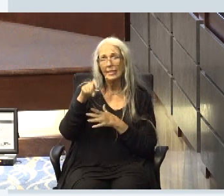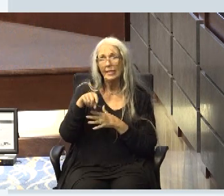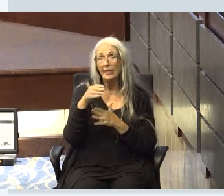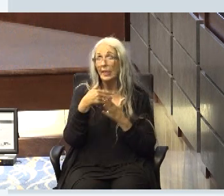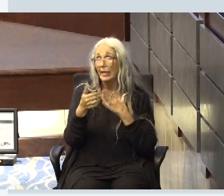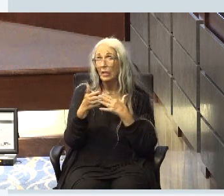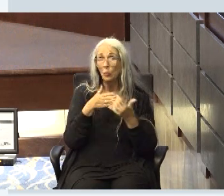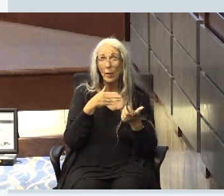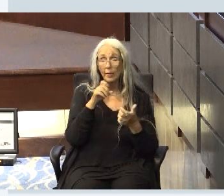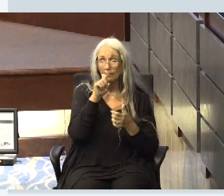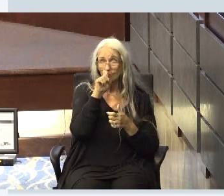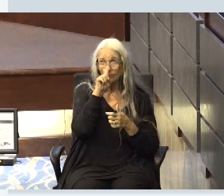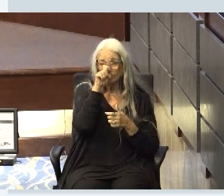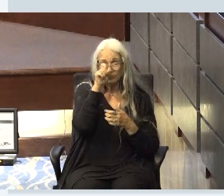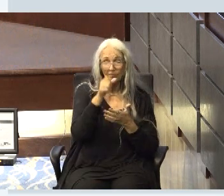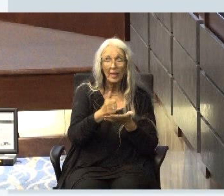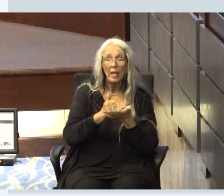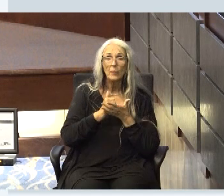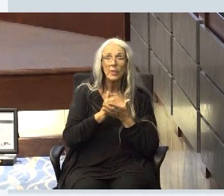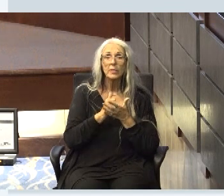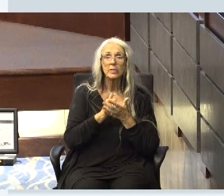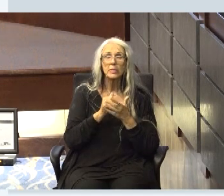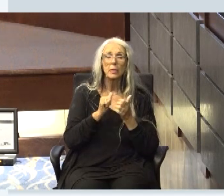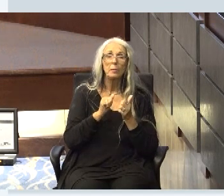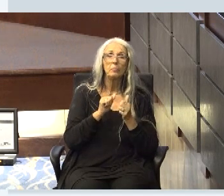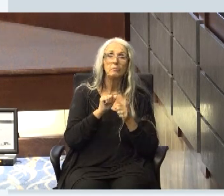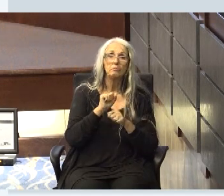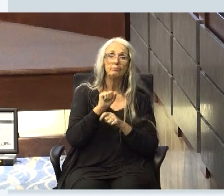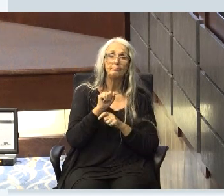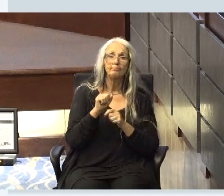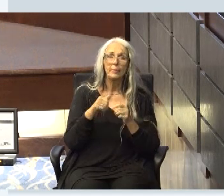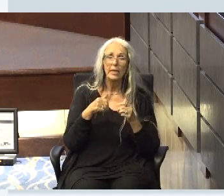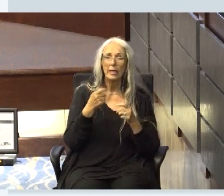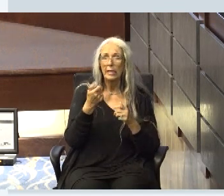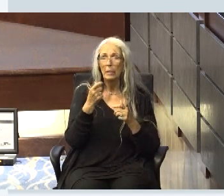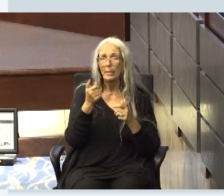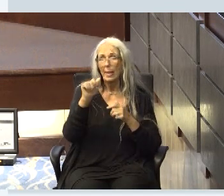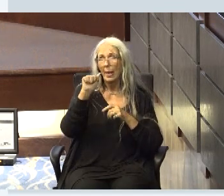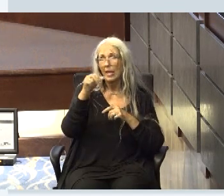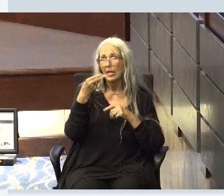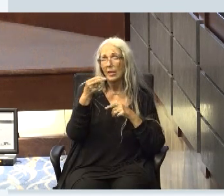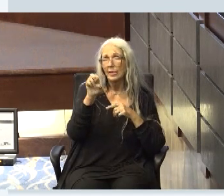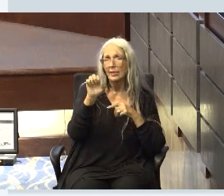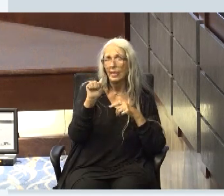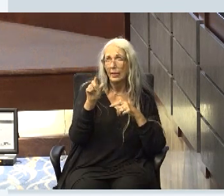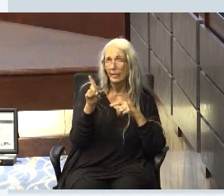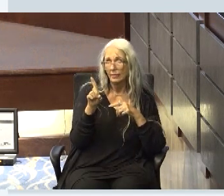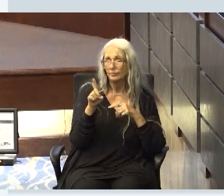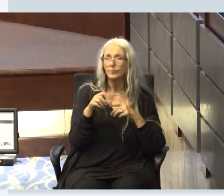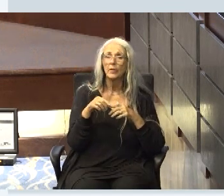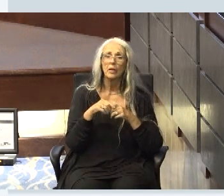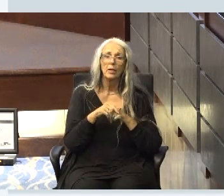what this does is it helps us get ahead of the ball a little bit. So proactively obtaining